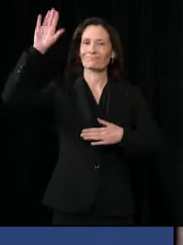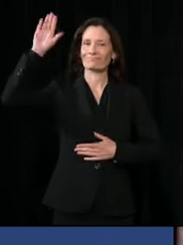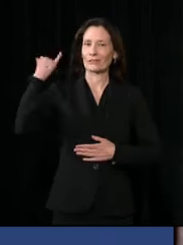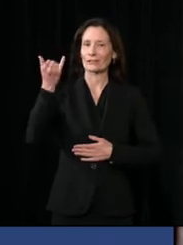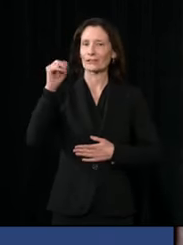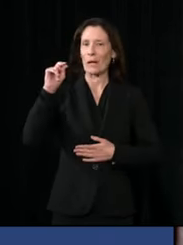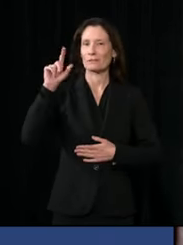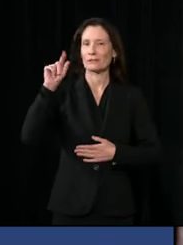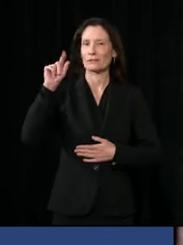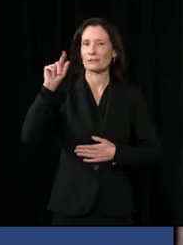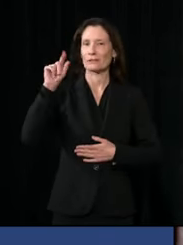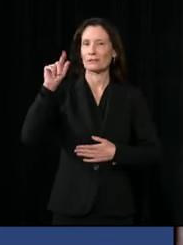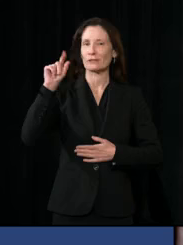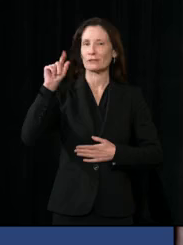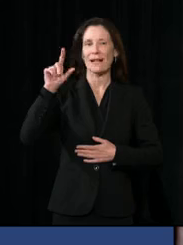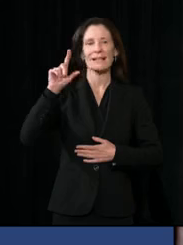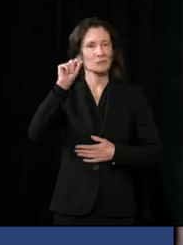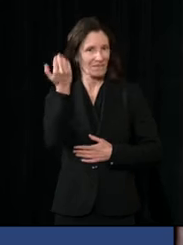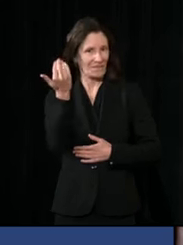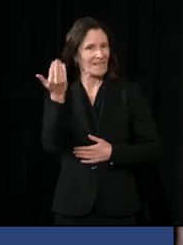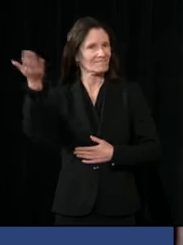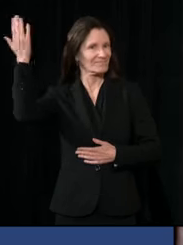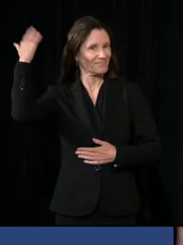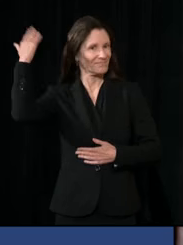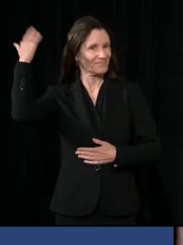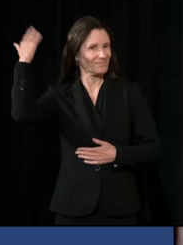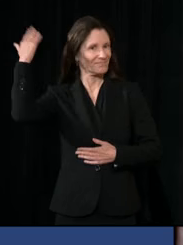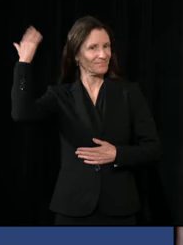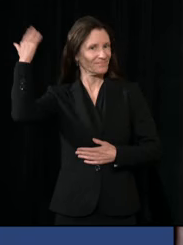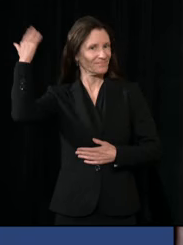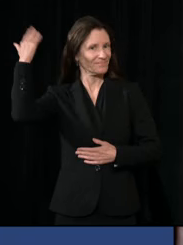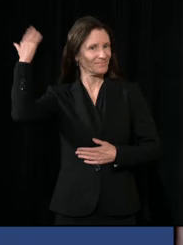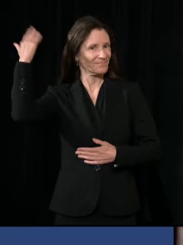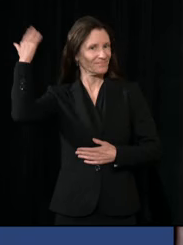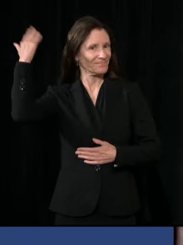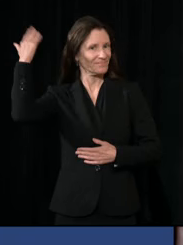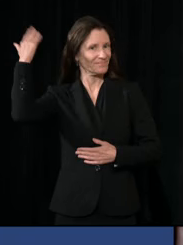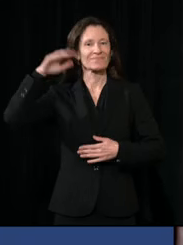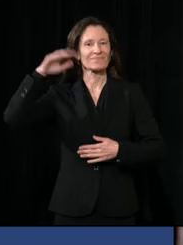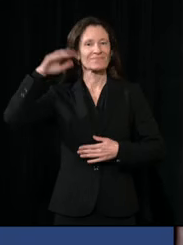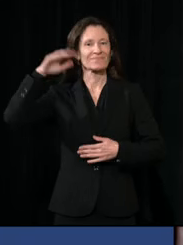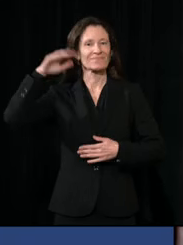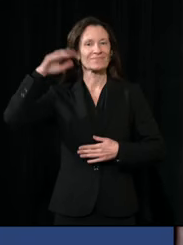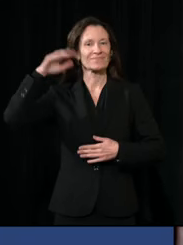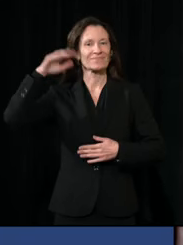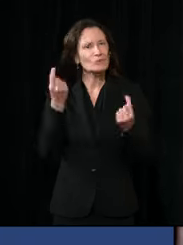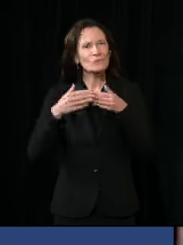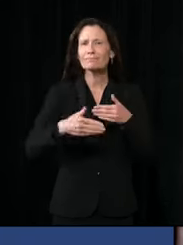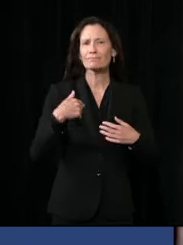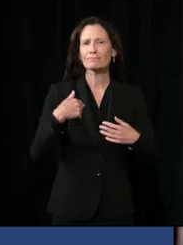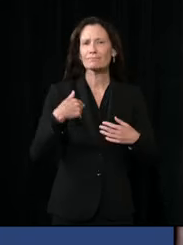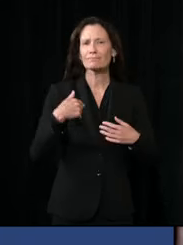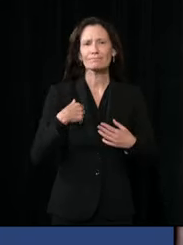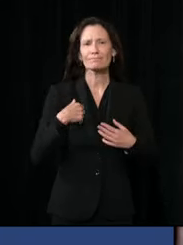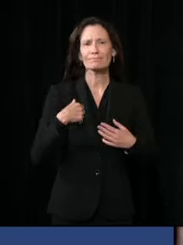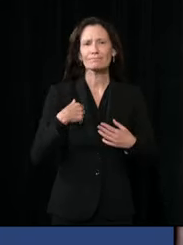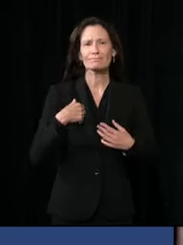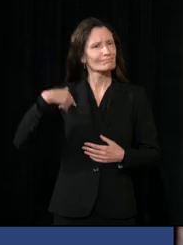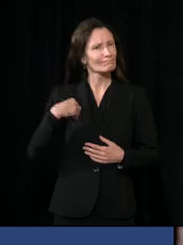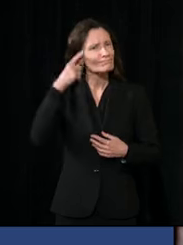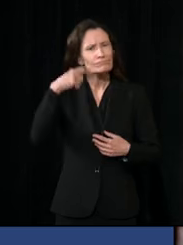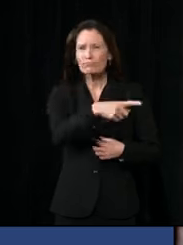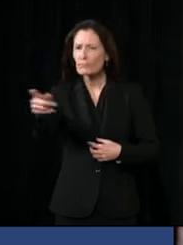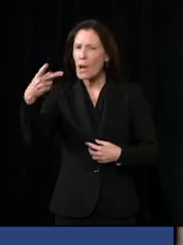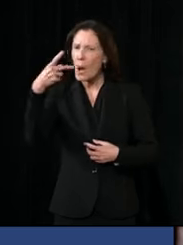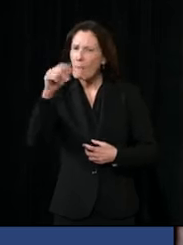was across 2015. Back then I asked Pennsylvanians to believe in their leaders. Back then I asked Pennsylvanians to believe it. I asked